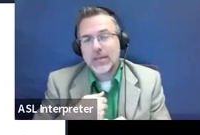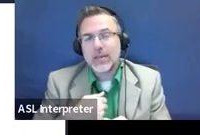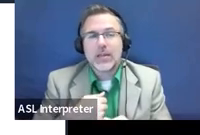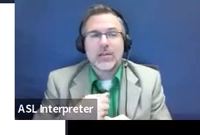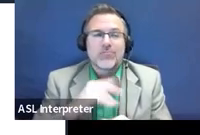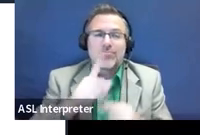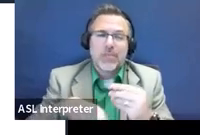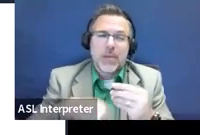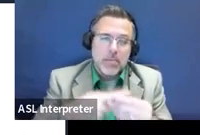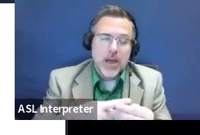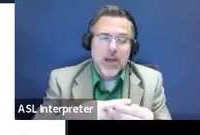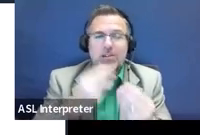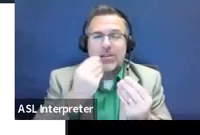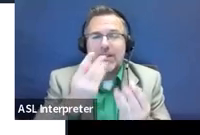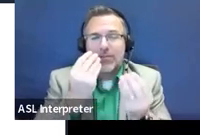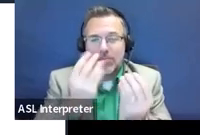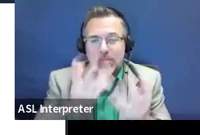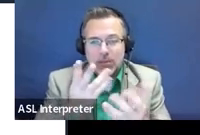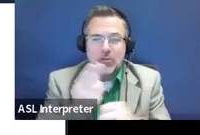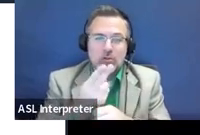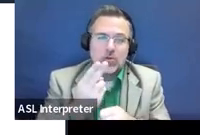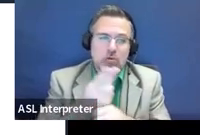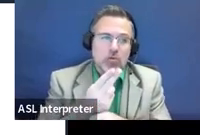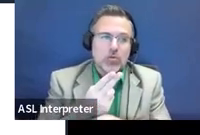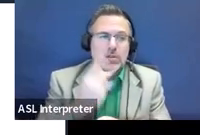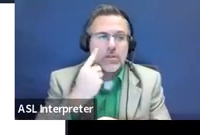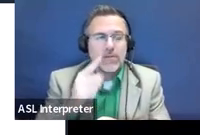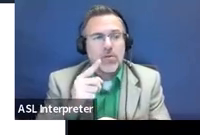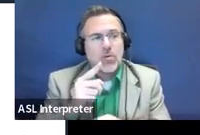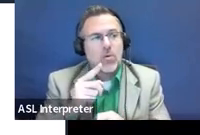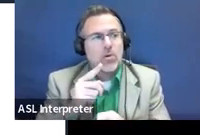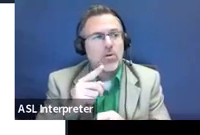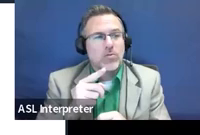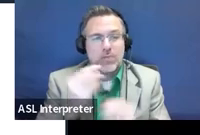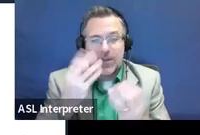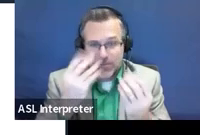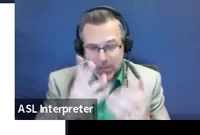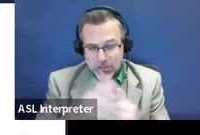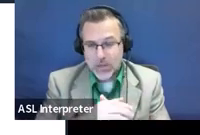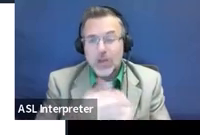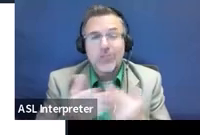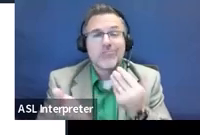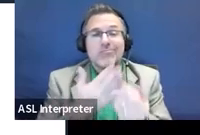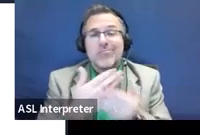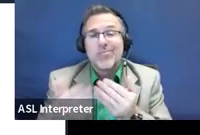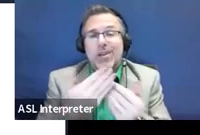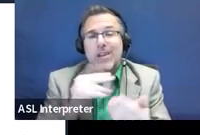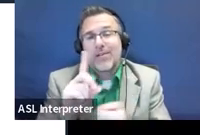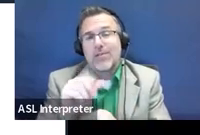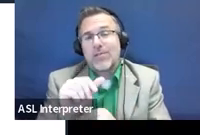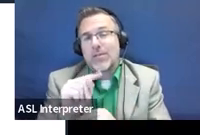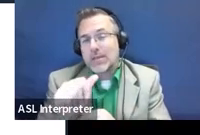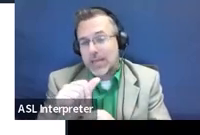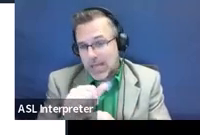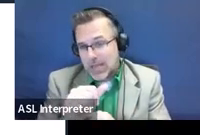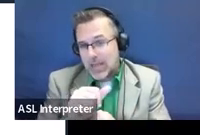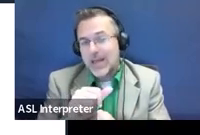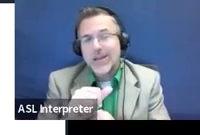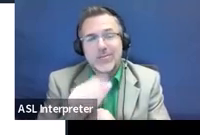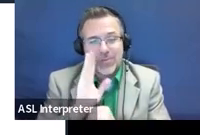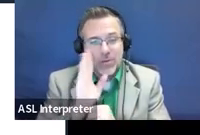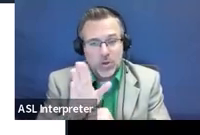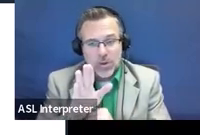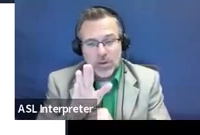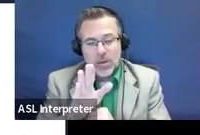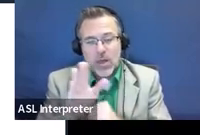about information that can be used to make those determinations. So whatever data that is given, this is where you would want to record that